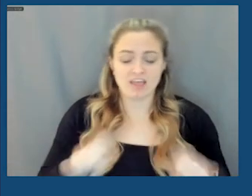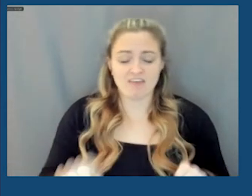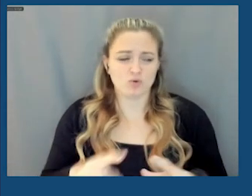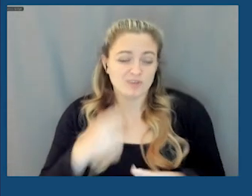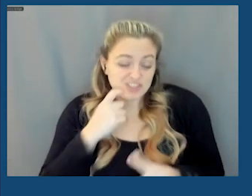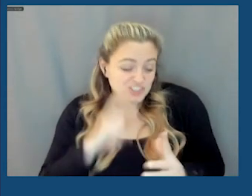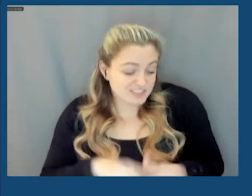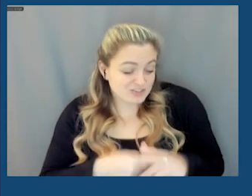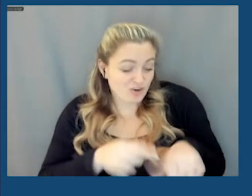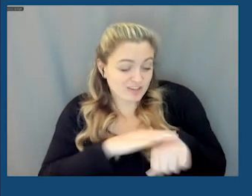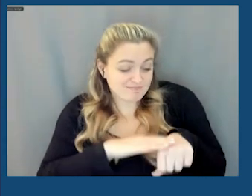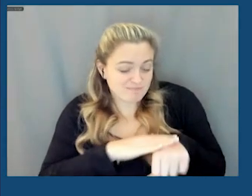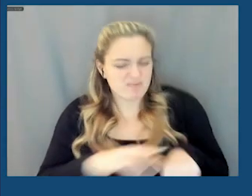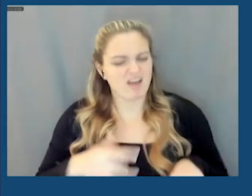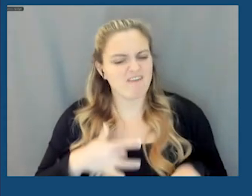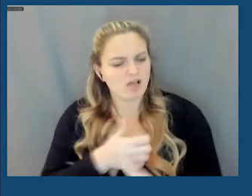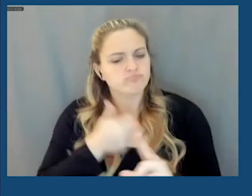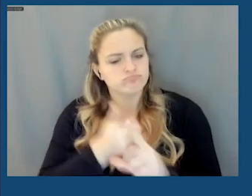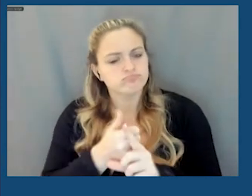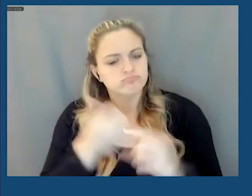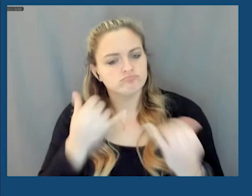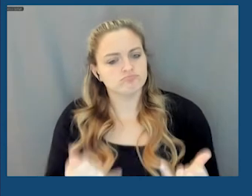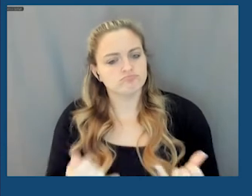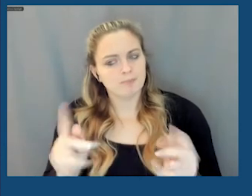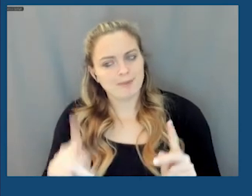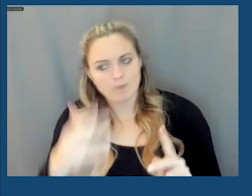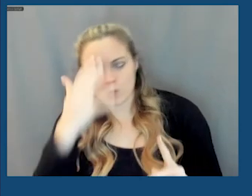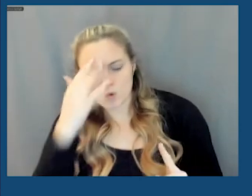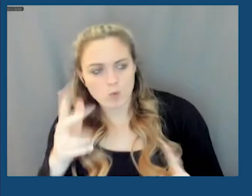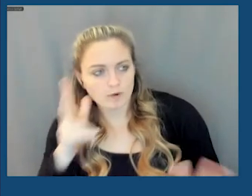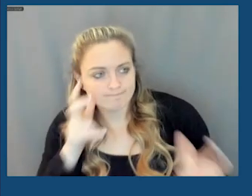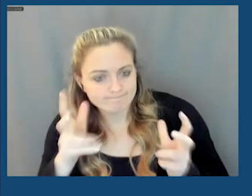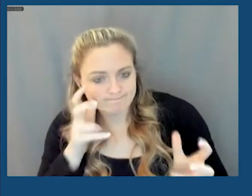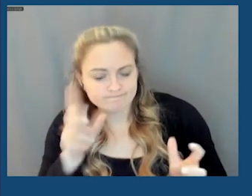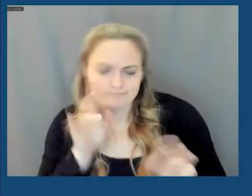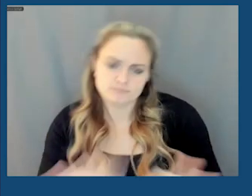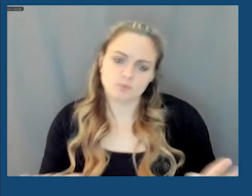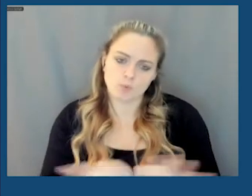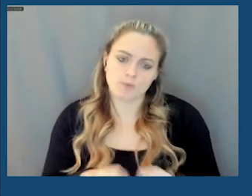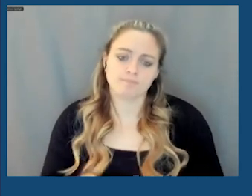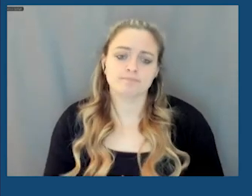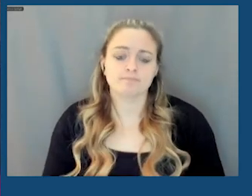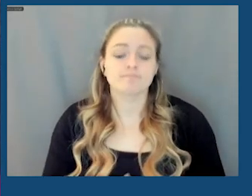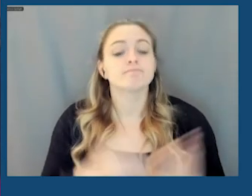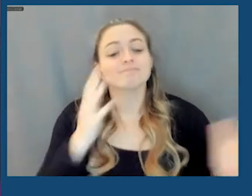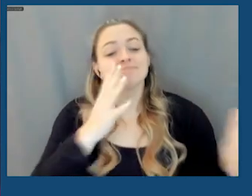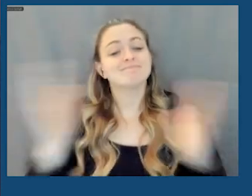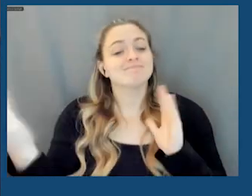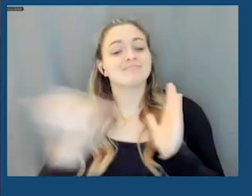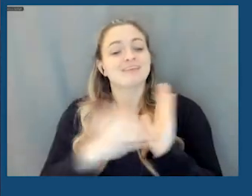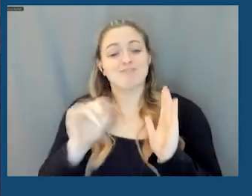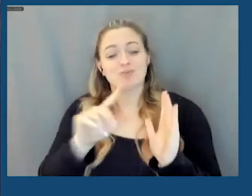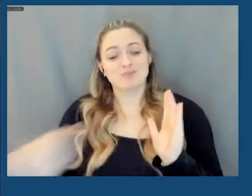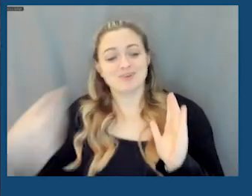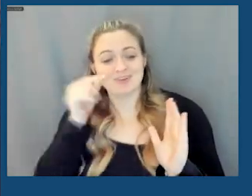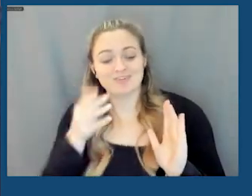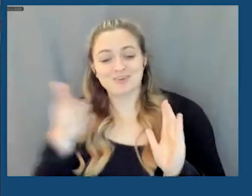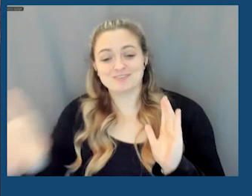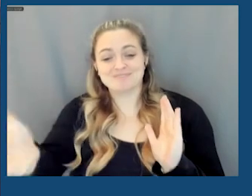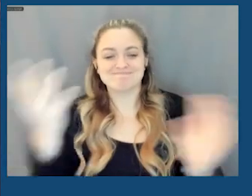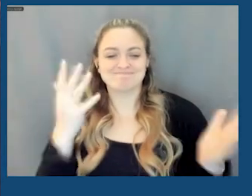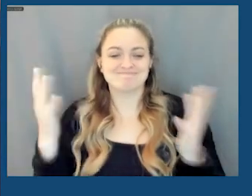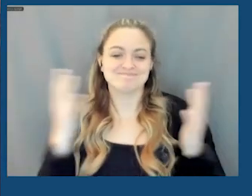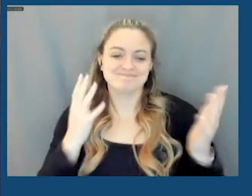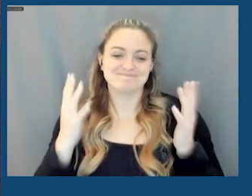already feeling the results because people know we are listening, and that's the most important step. So let's give another round of applause to our Lieutenant Governor.